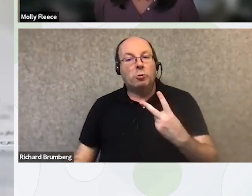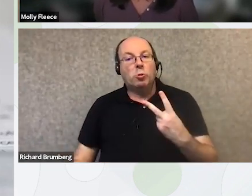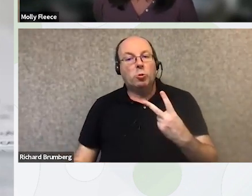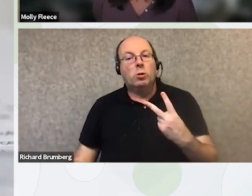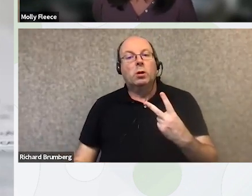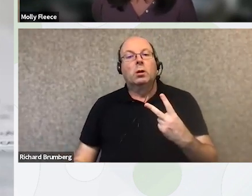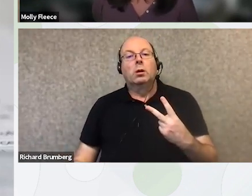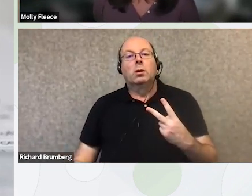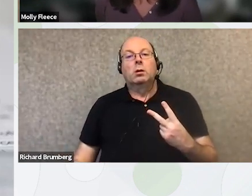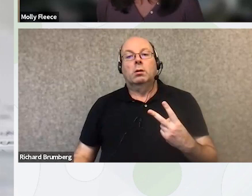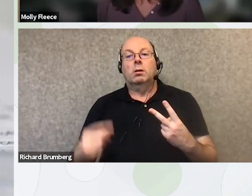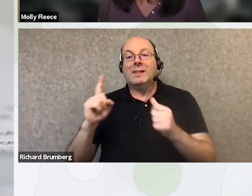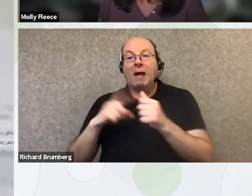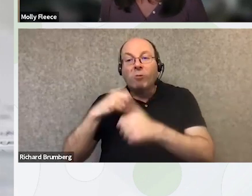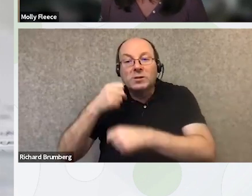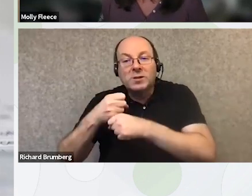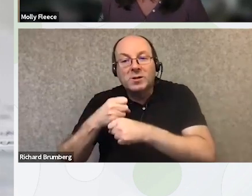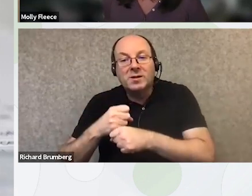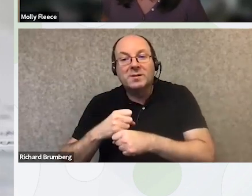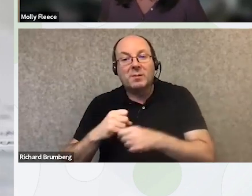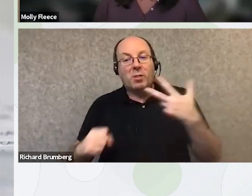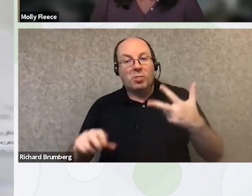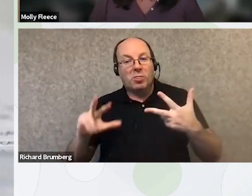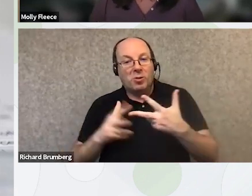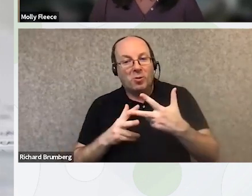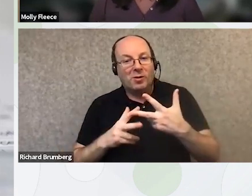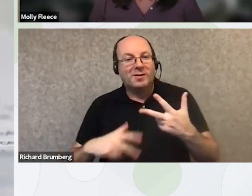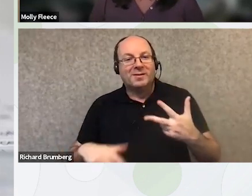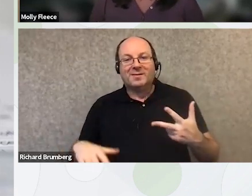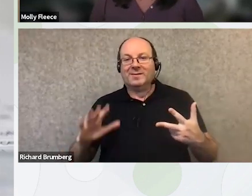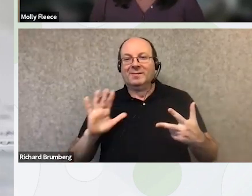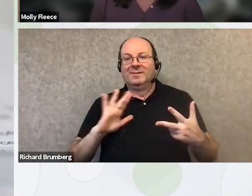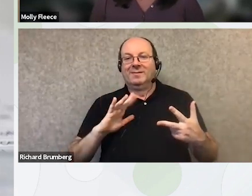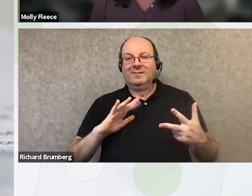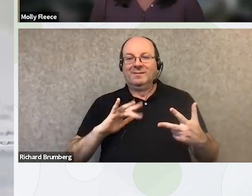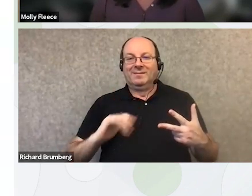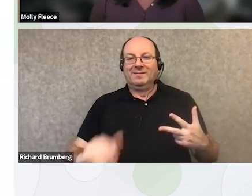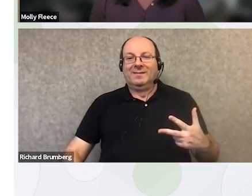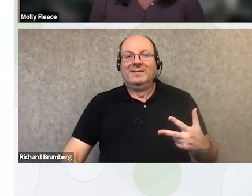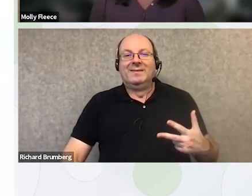this will be the first year that I get to talk about 3, which is just wonderful.